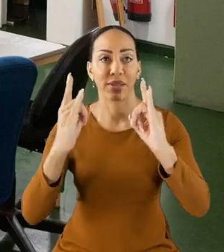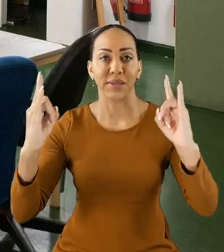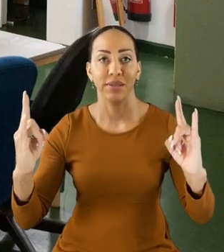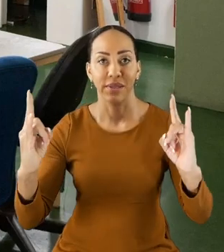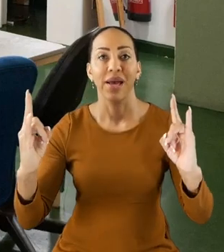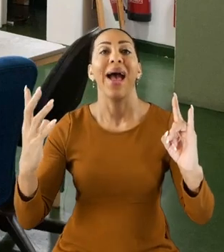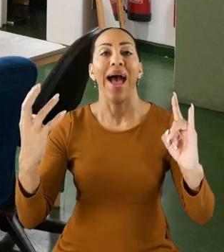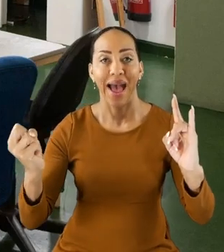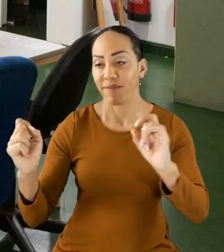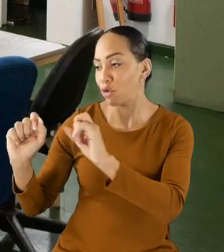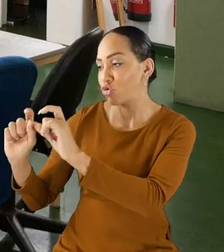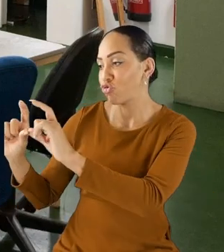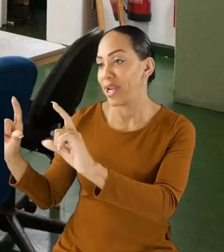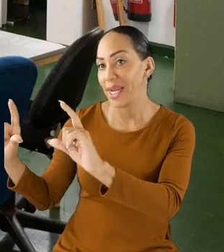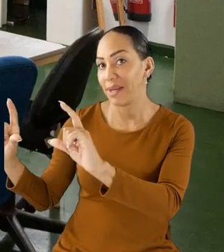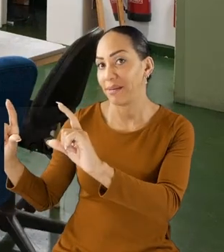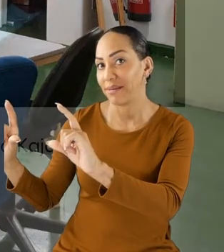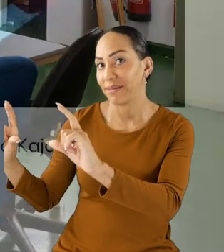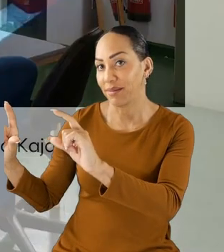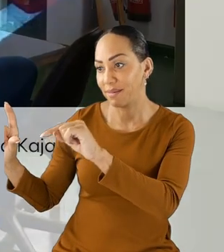to full screen, actually, it might just help.